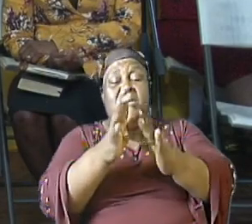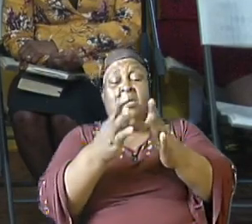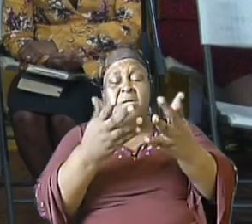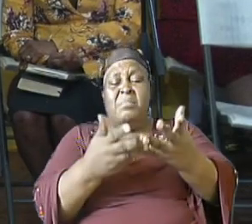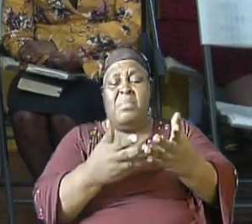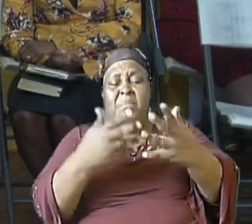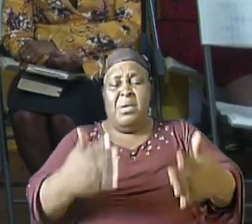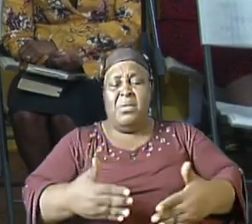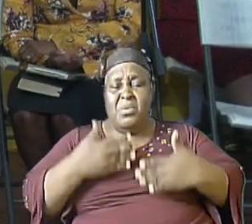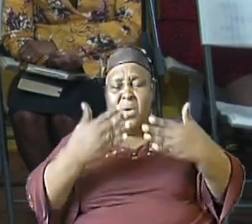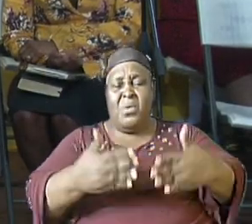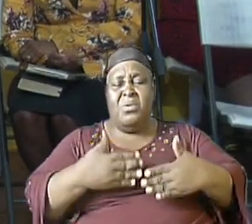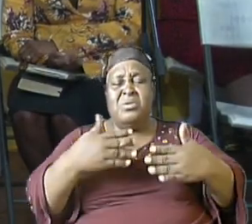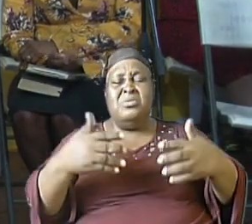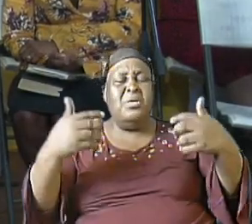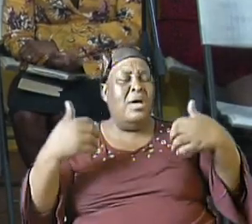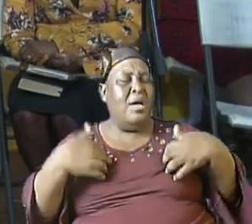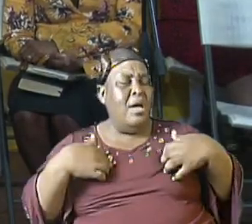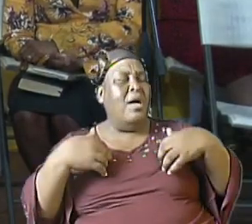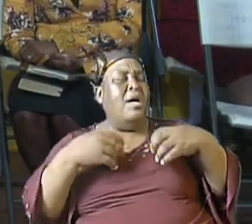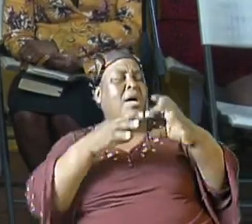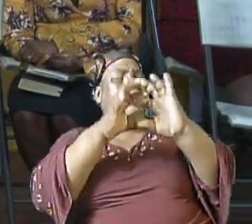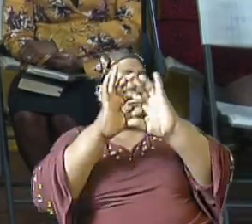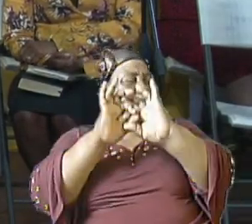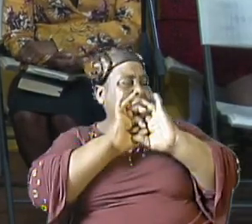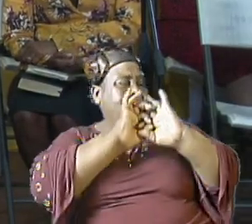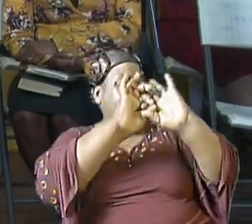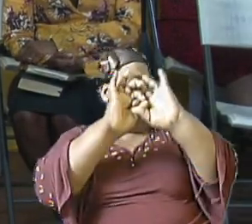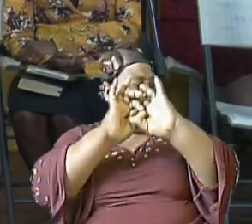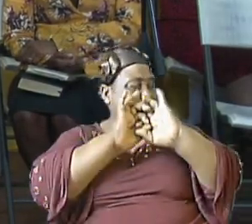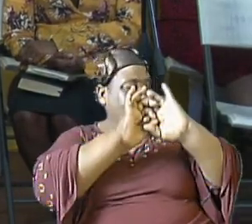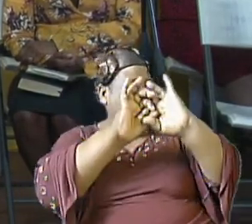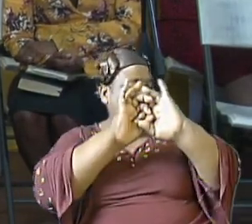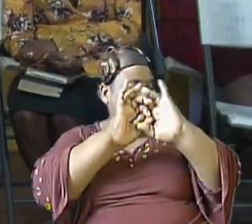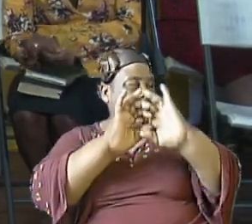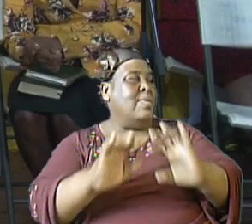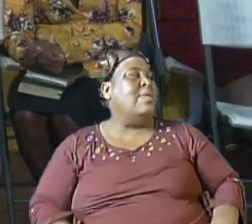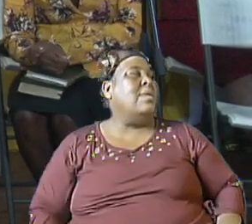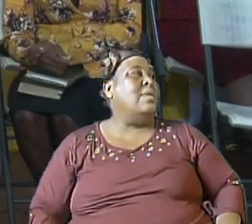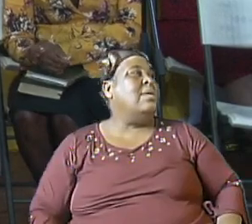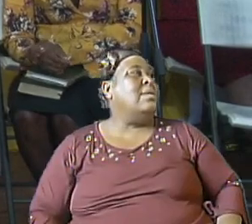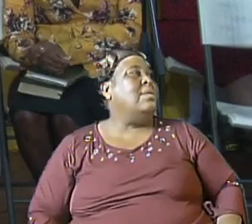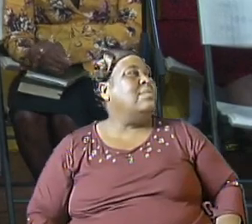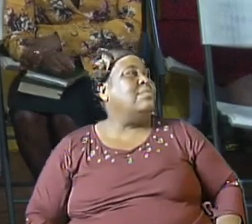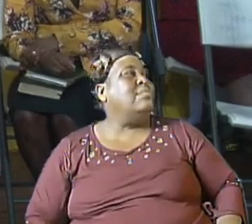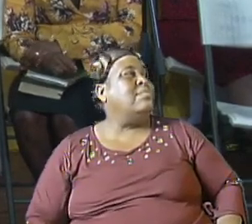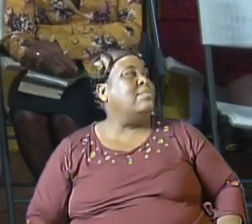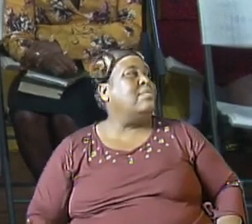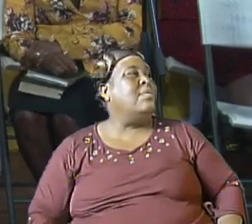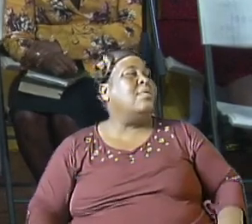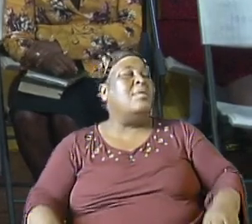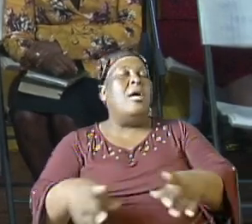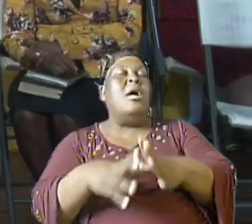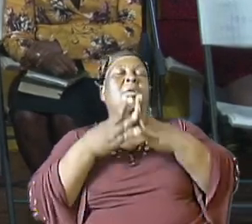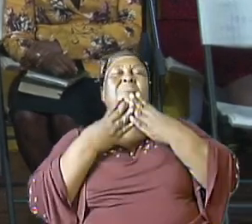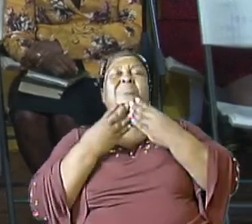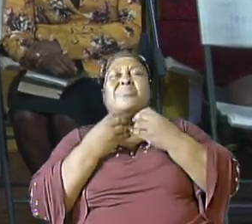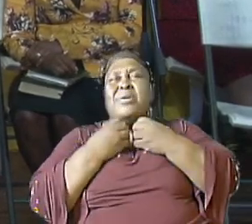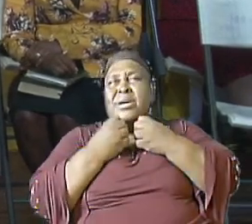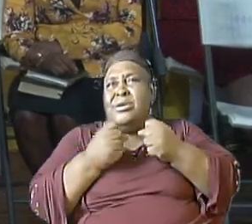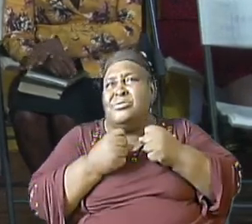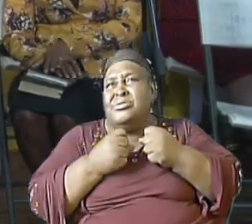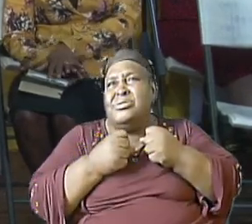us to have unity. Behold how good and how pleasant it is for brethren to dwell together in unity. It is like the